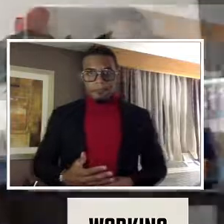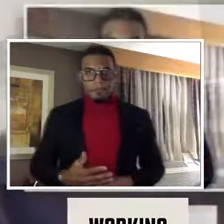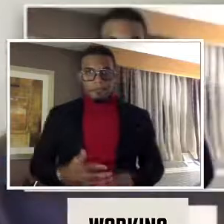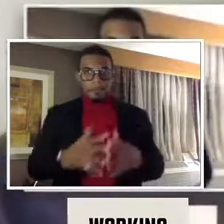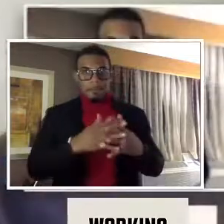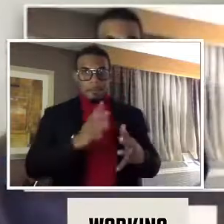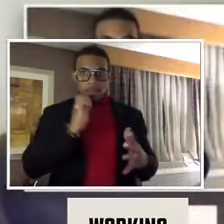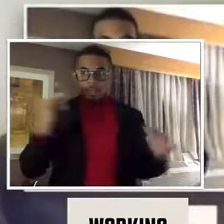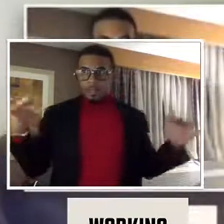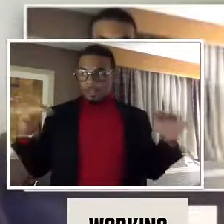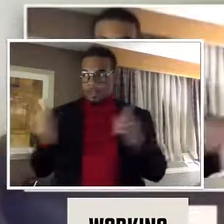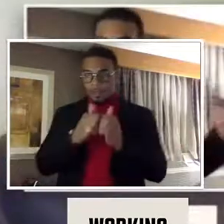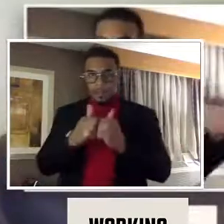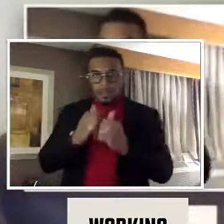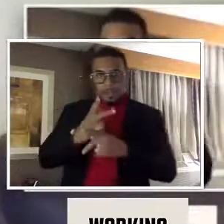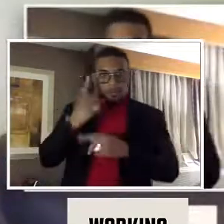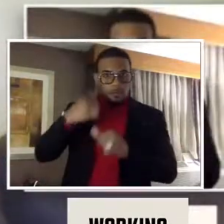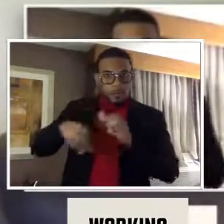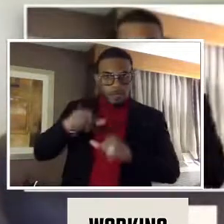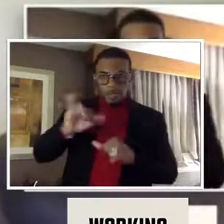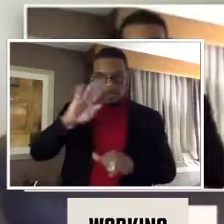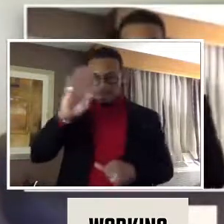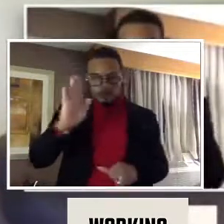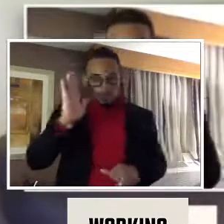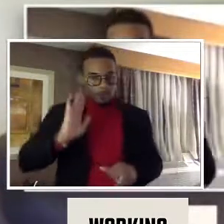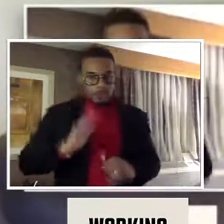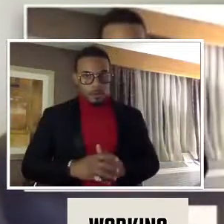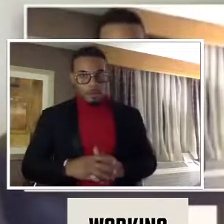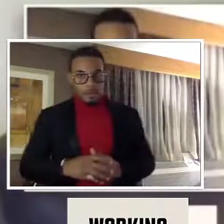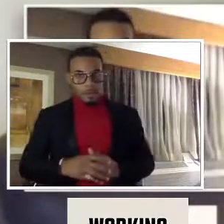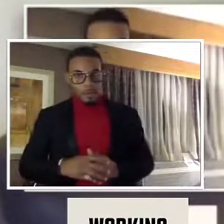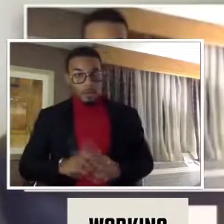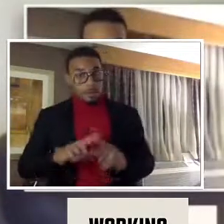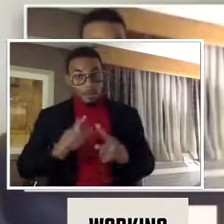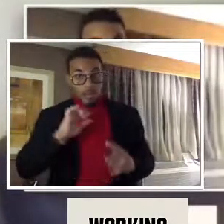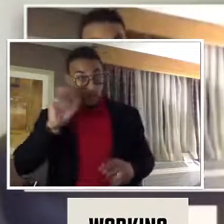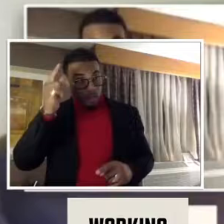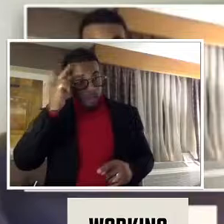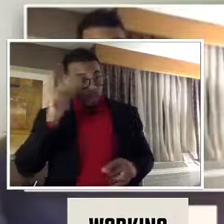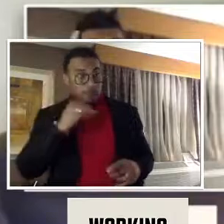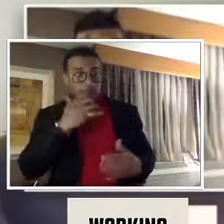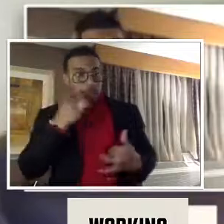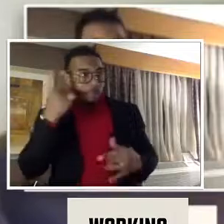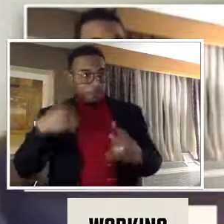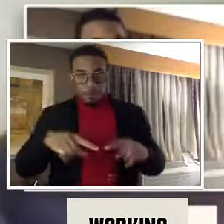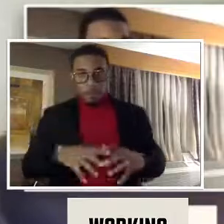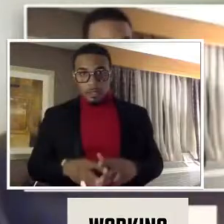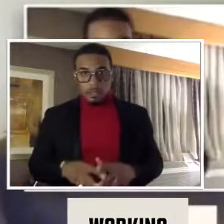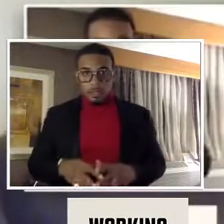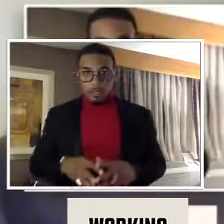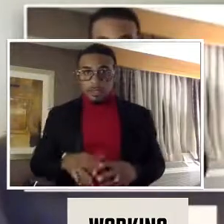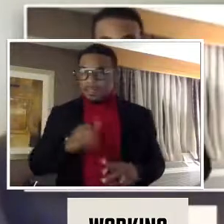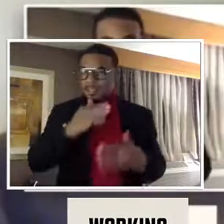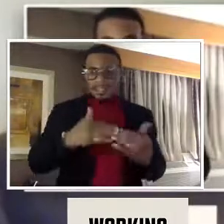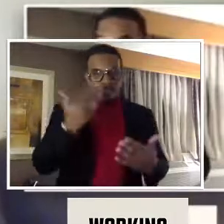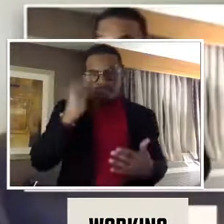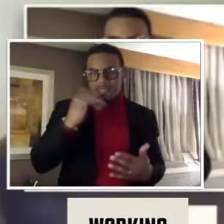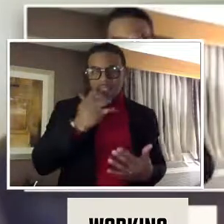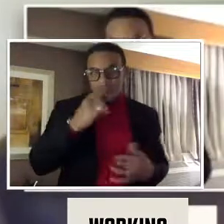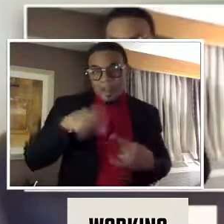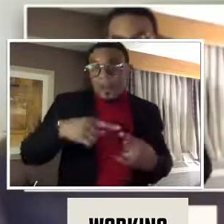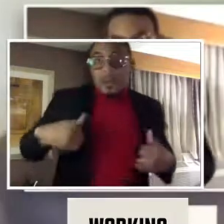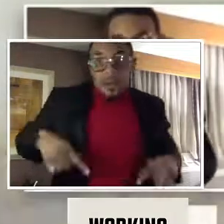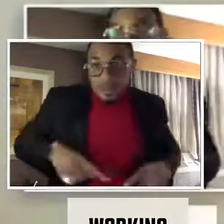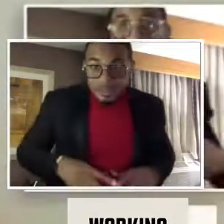Americans are coming together to care for each other like never before. But our government isn't caring for us. It doesn't even seem to care